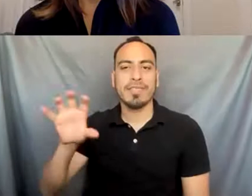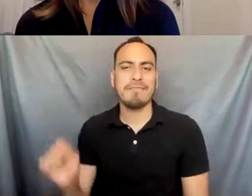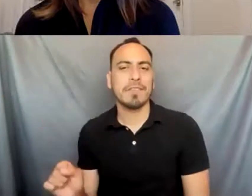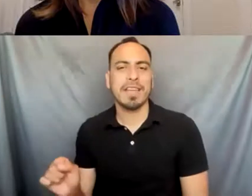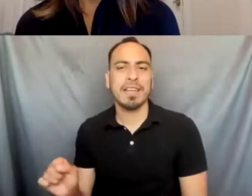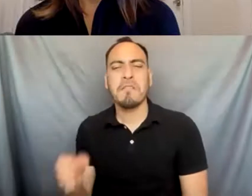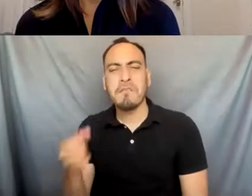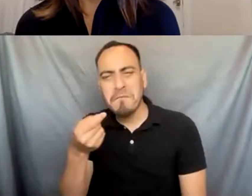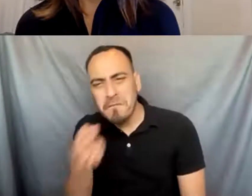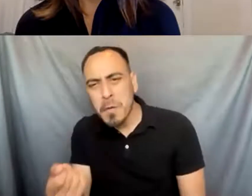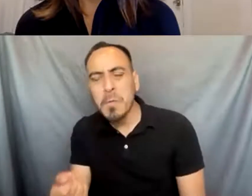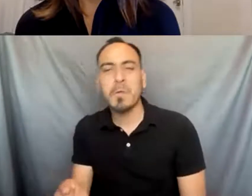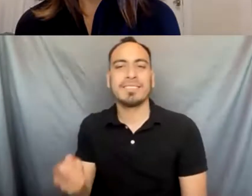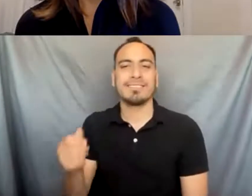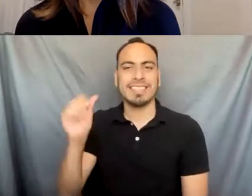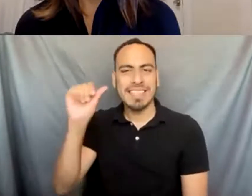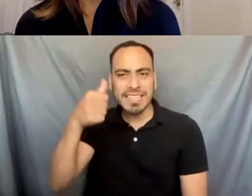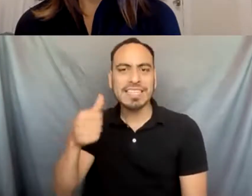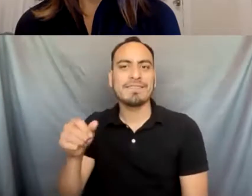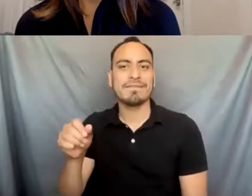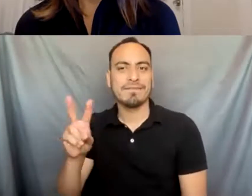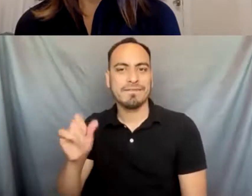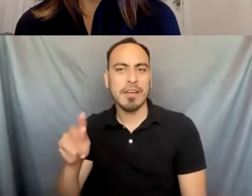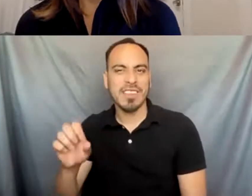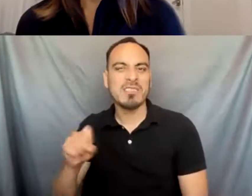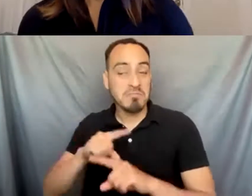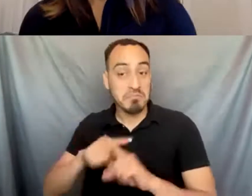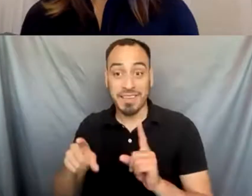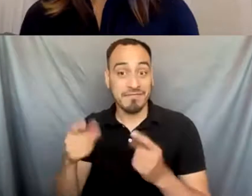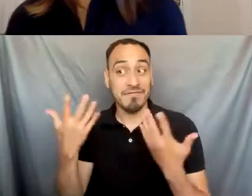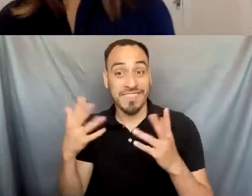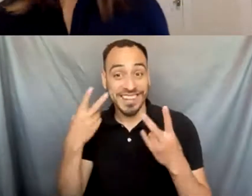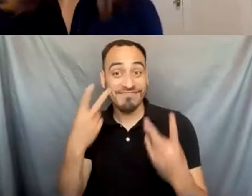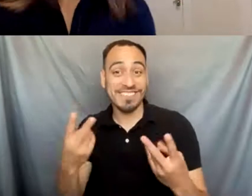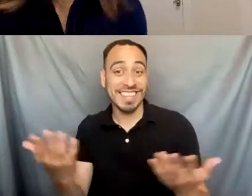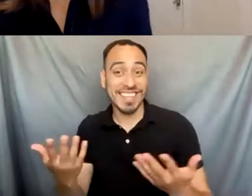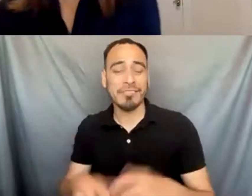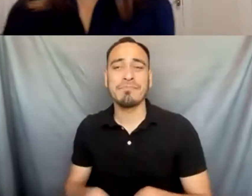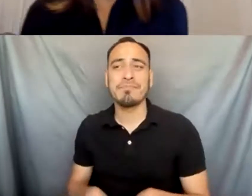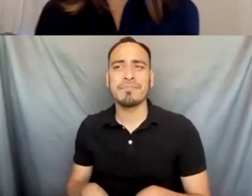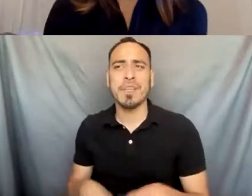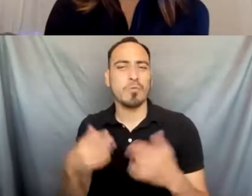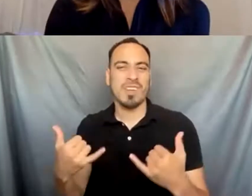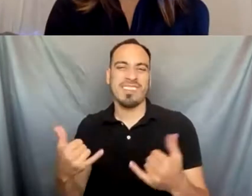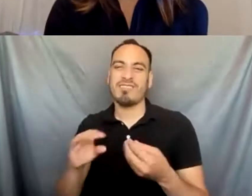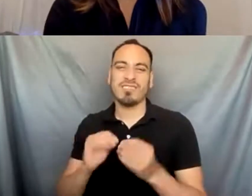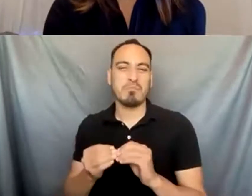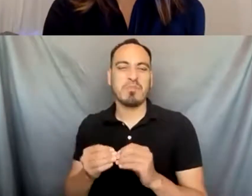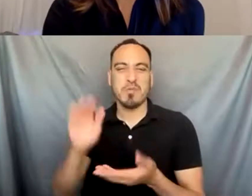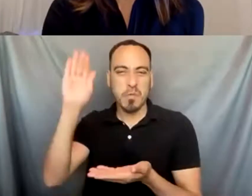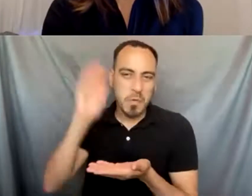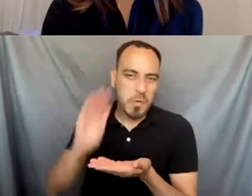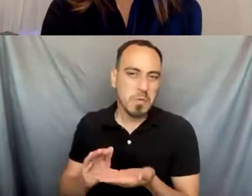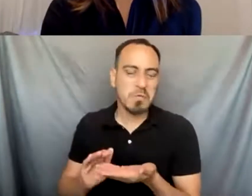Indian variants, but they've all been seen here. So the numbers are really small right now. It's not clear how